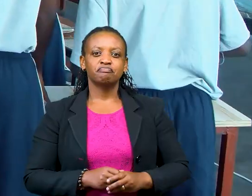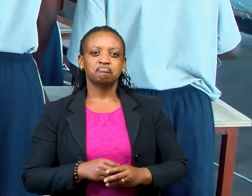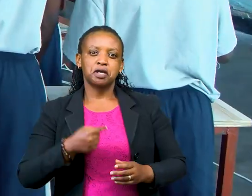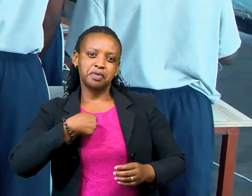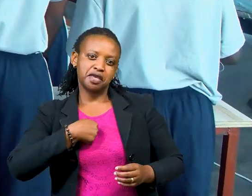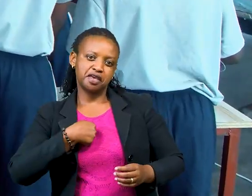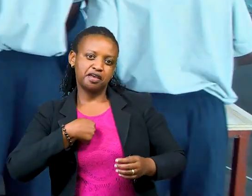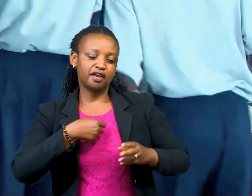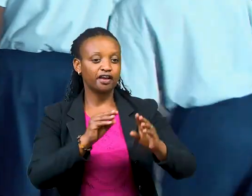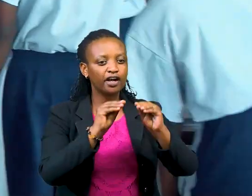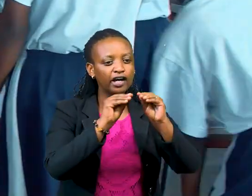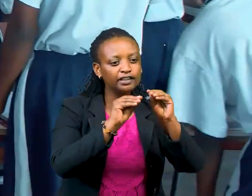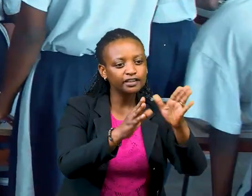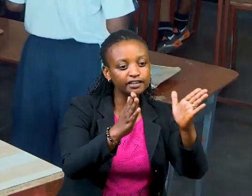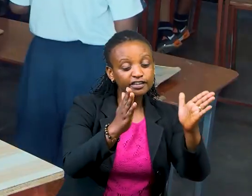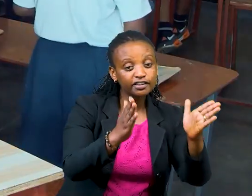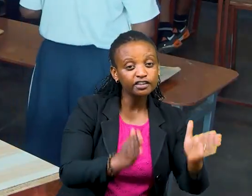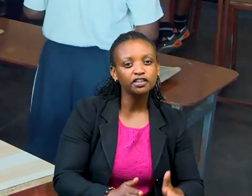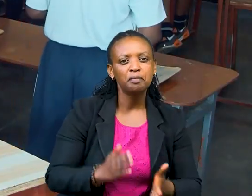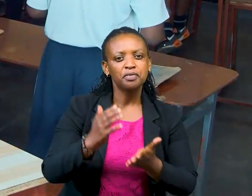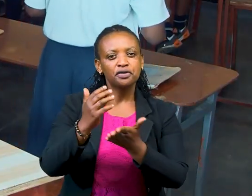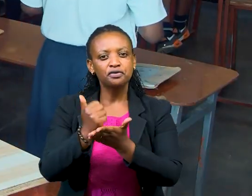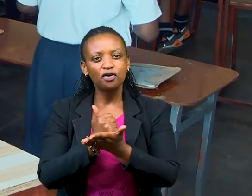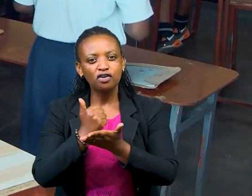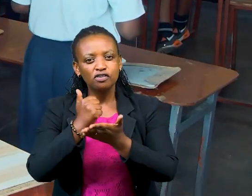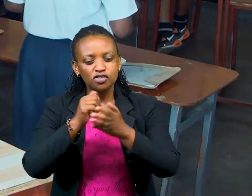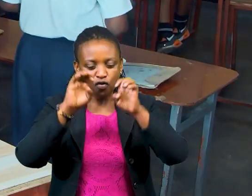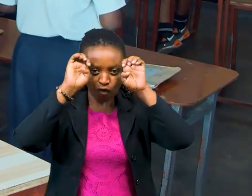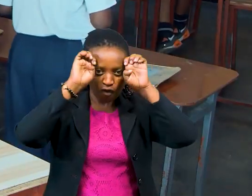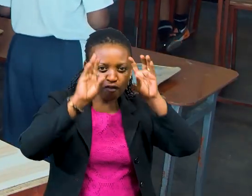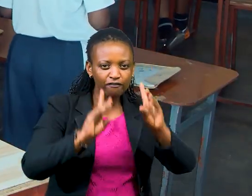I am a teacher.